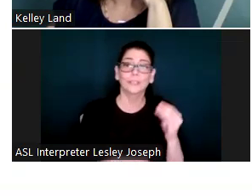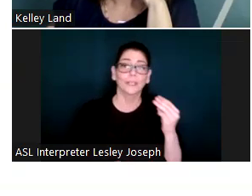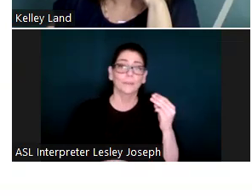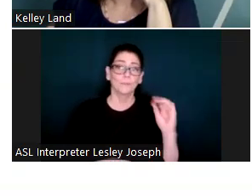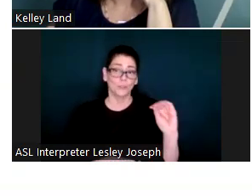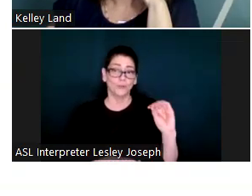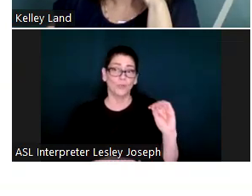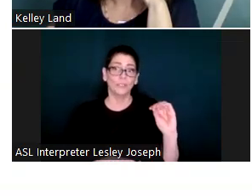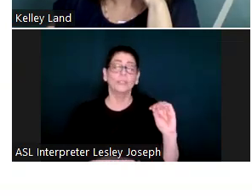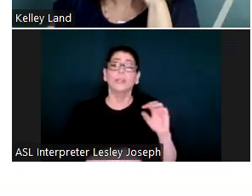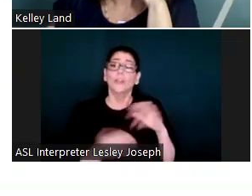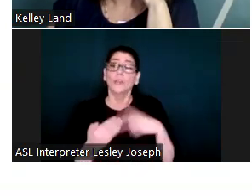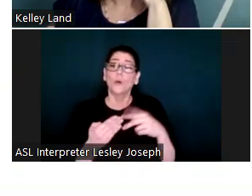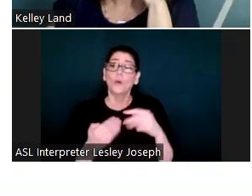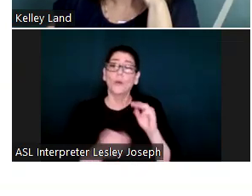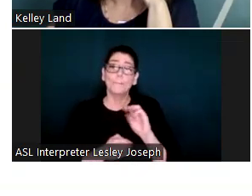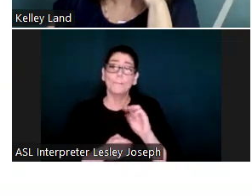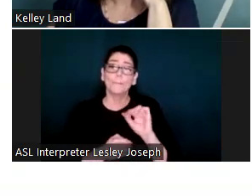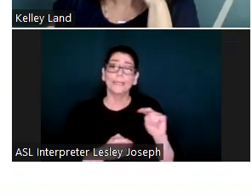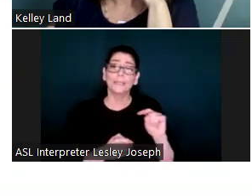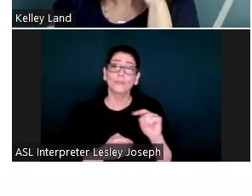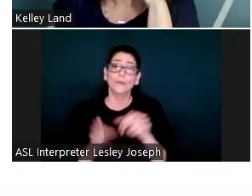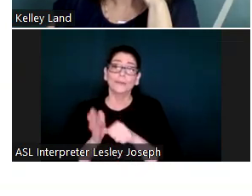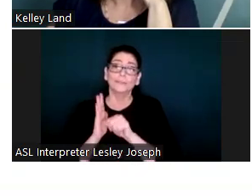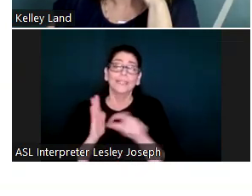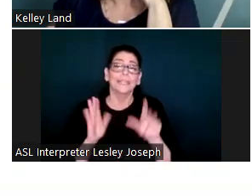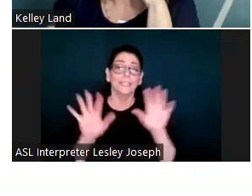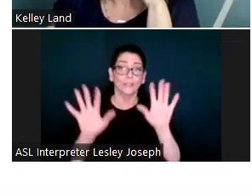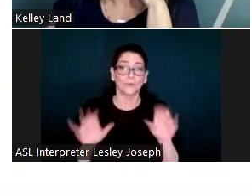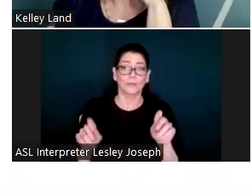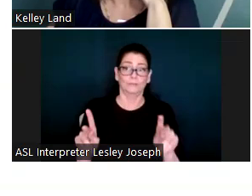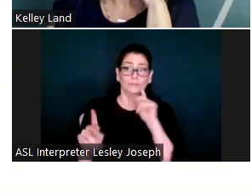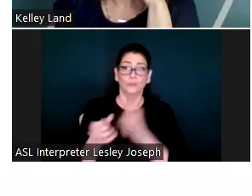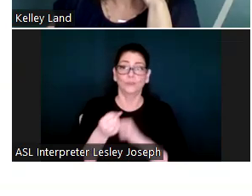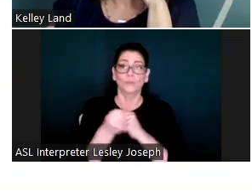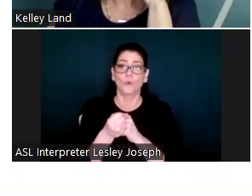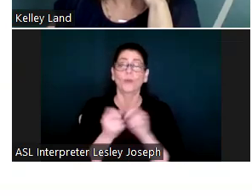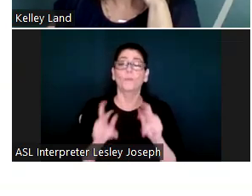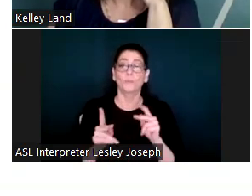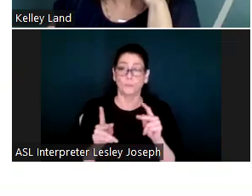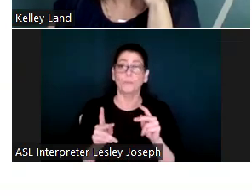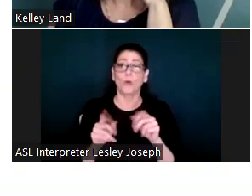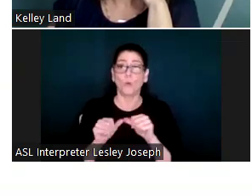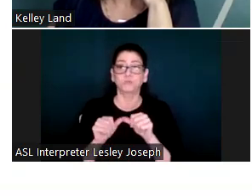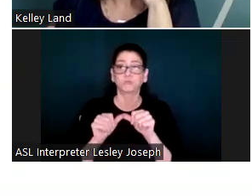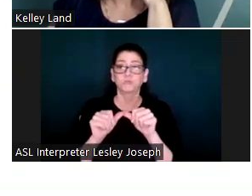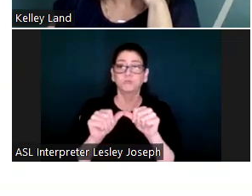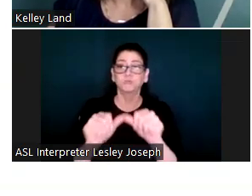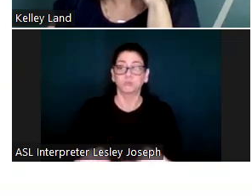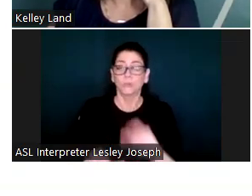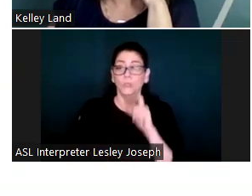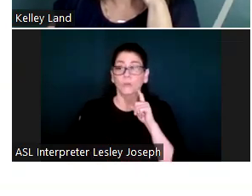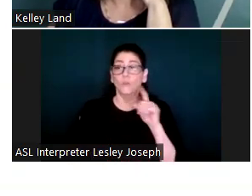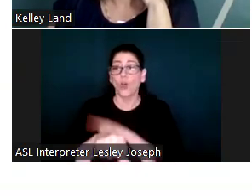has highlighted is really a great opportunity to support people long term. And we